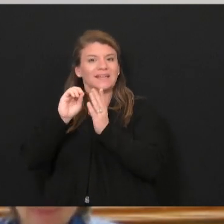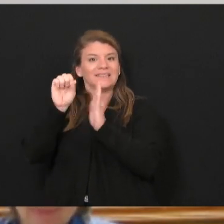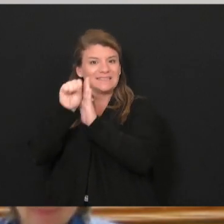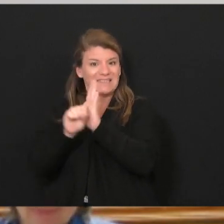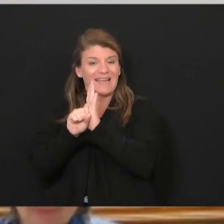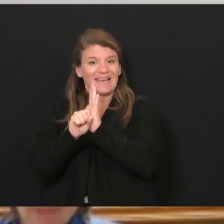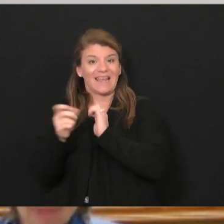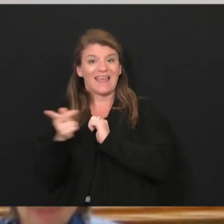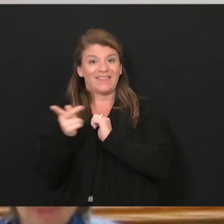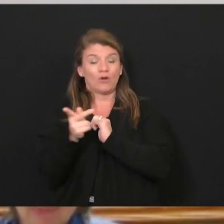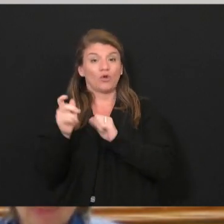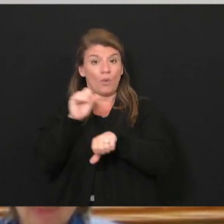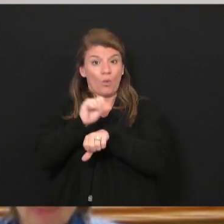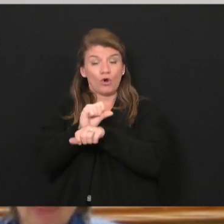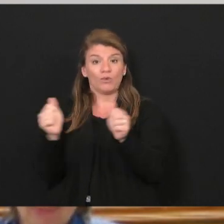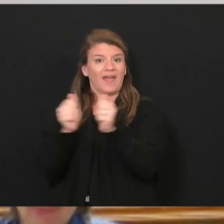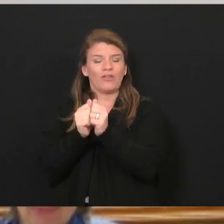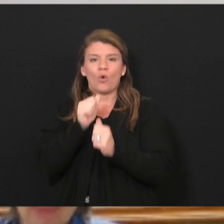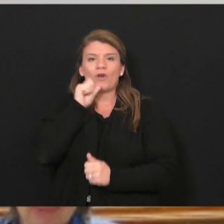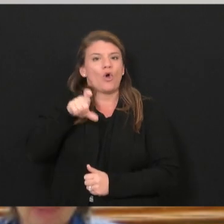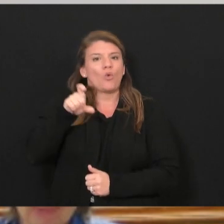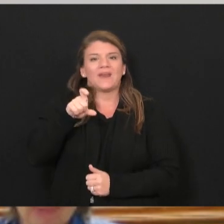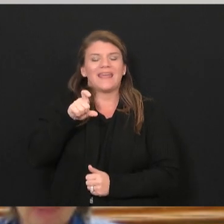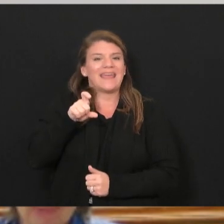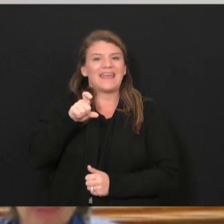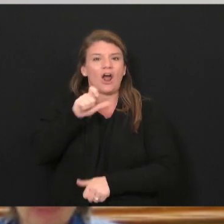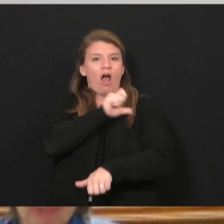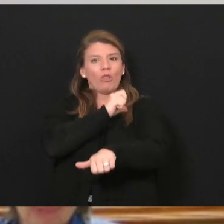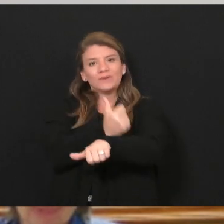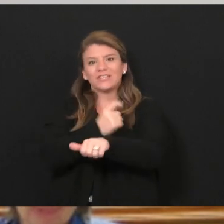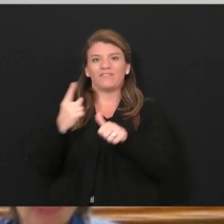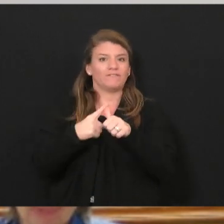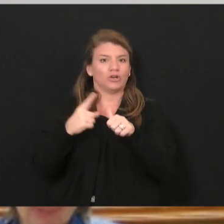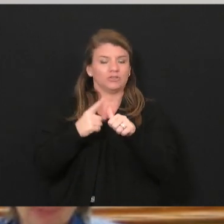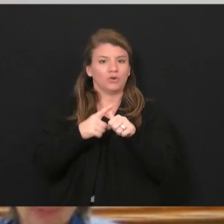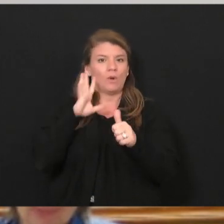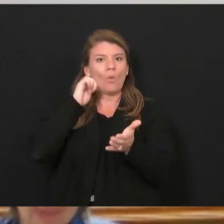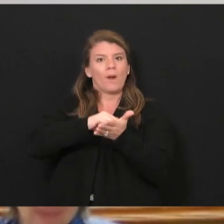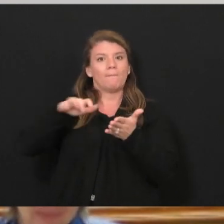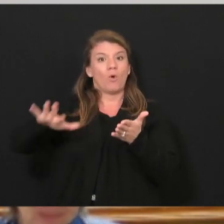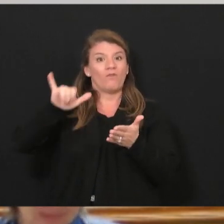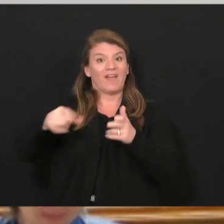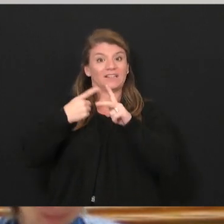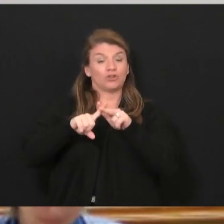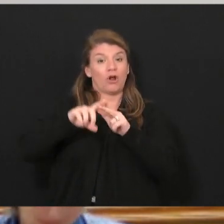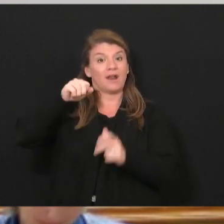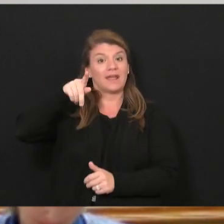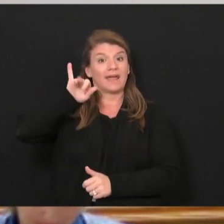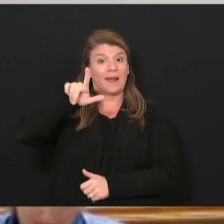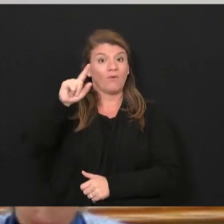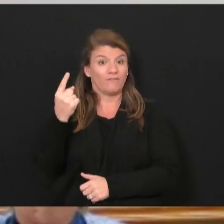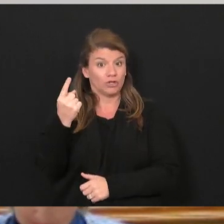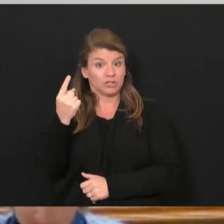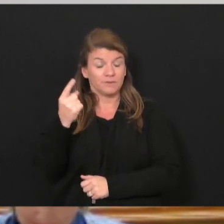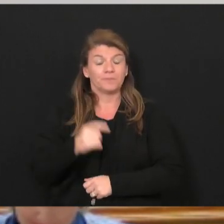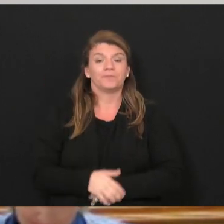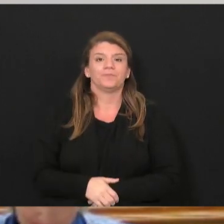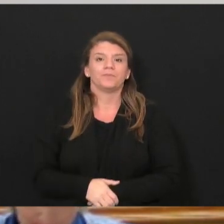be removing prior authorizations April 1st. In addition, all